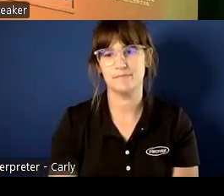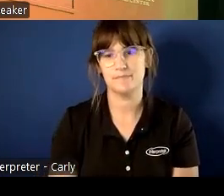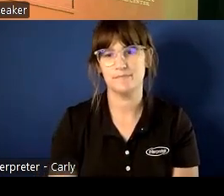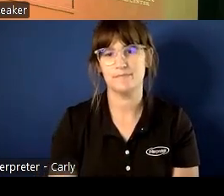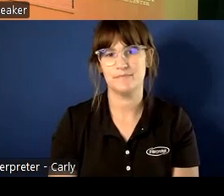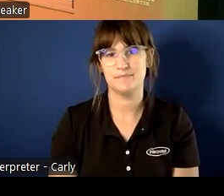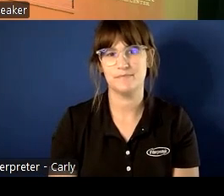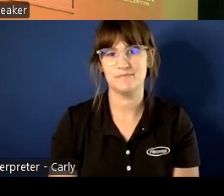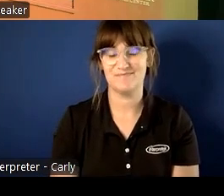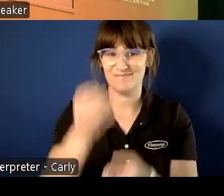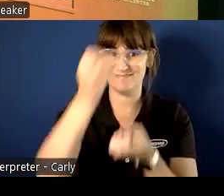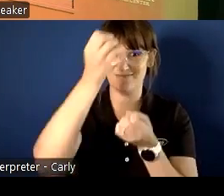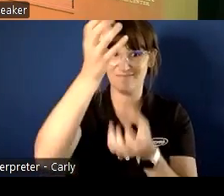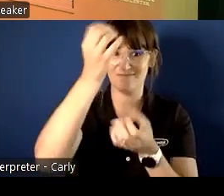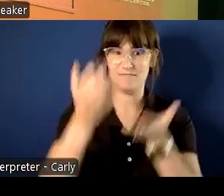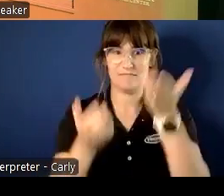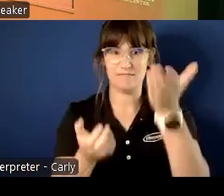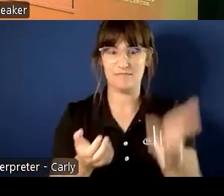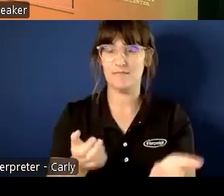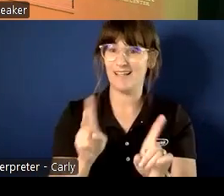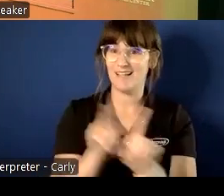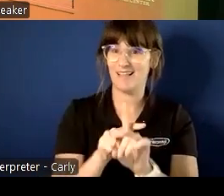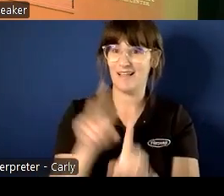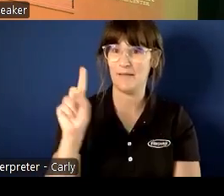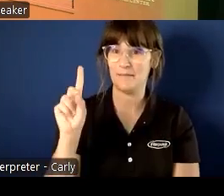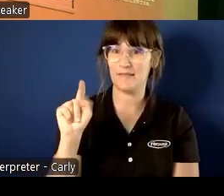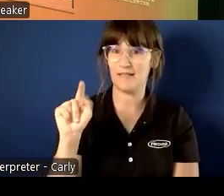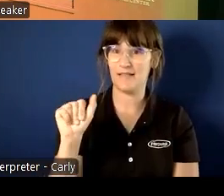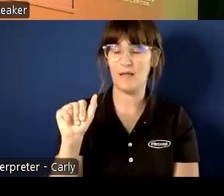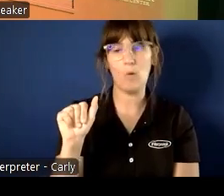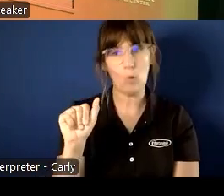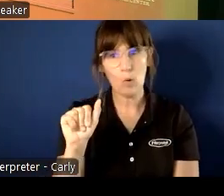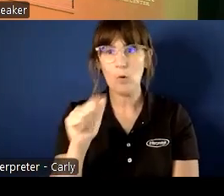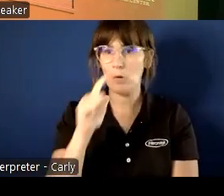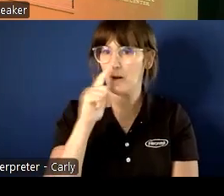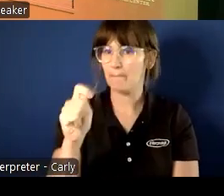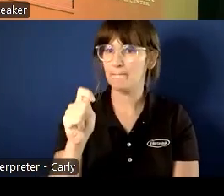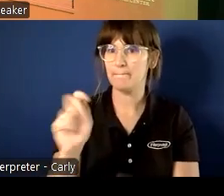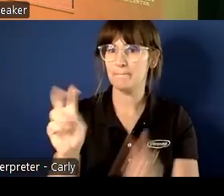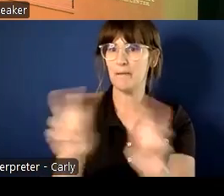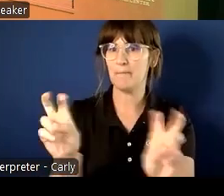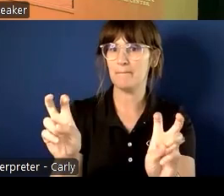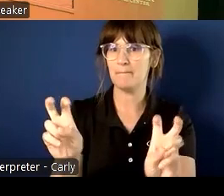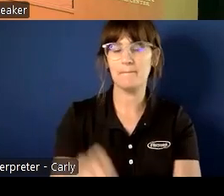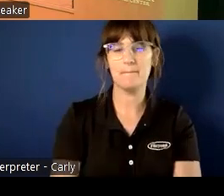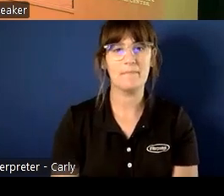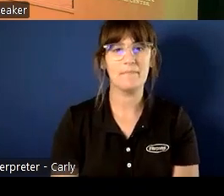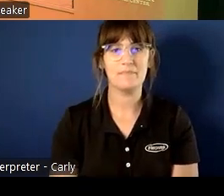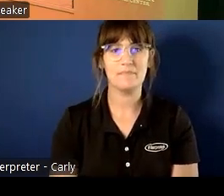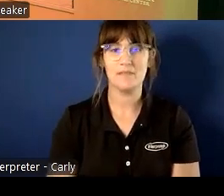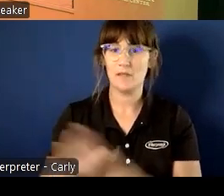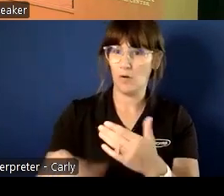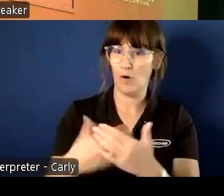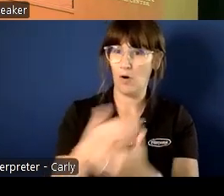So this information, this claims data has a lot of interesting things. Not all of it are clinically